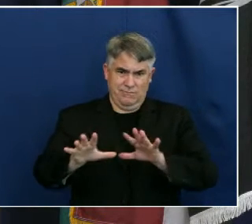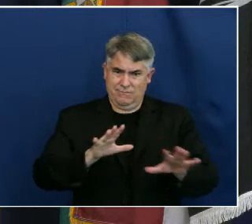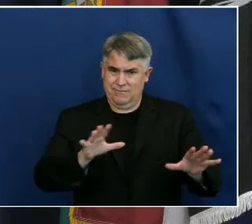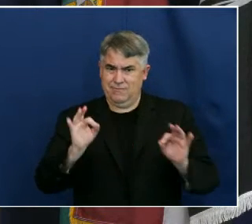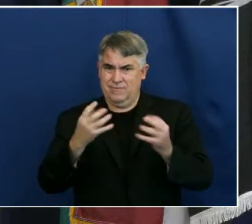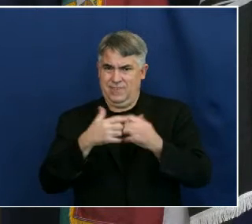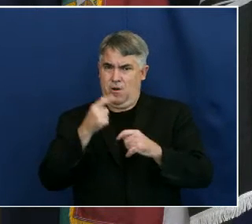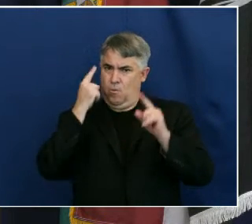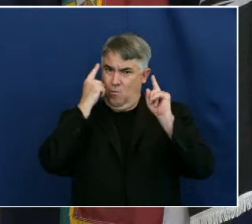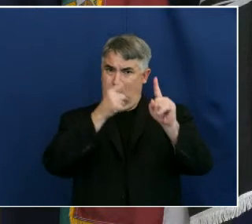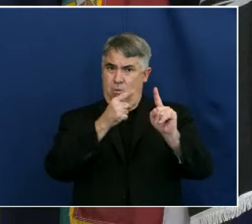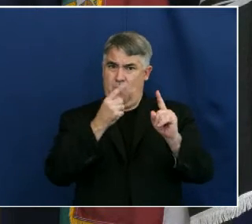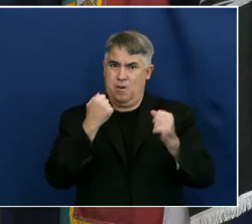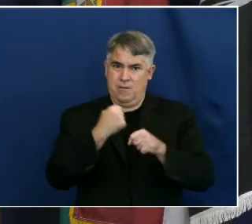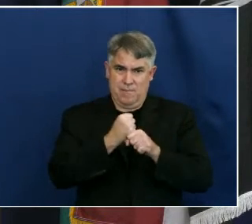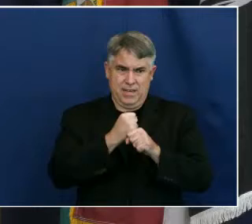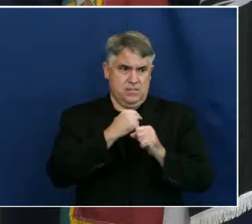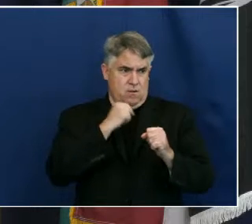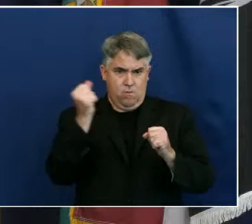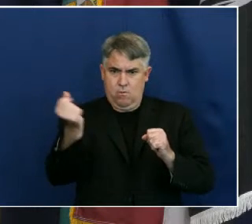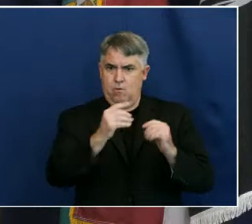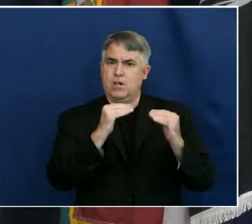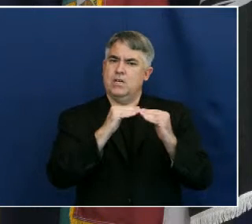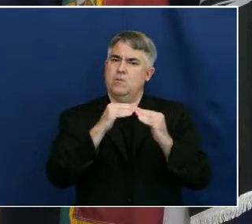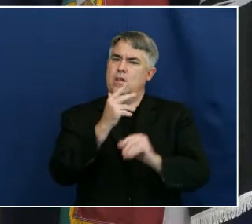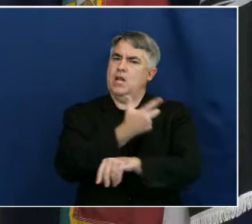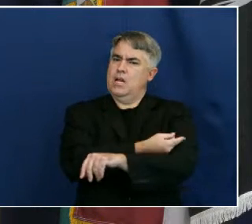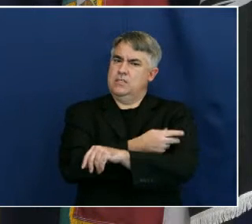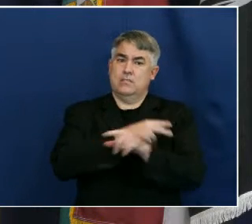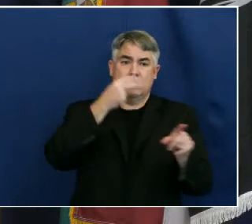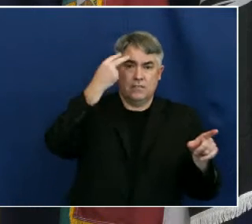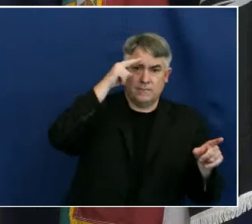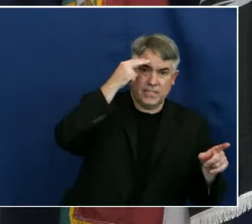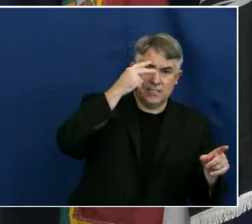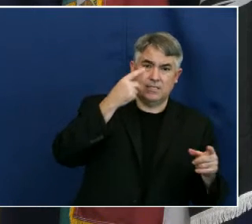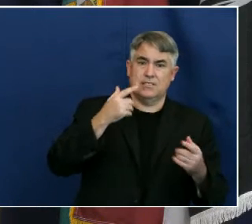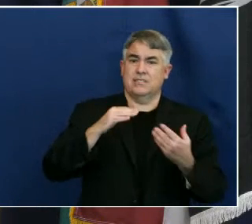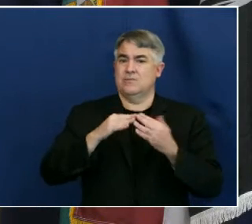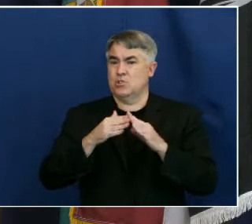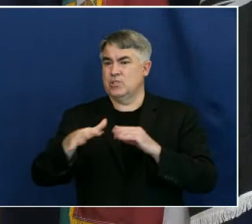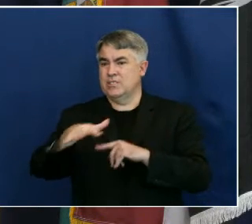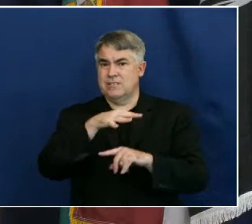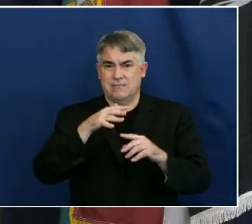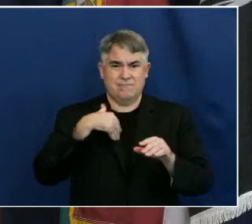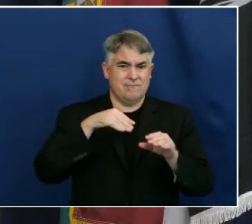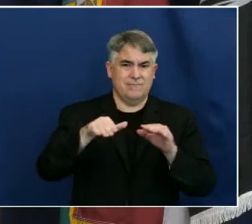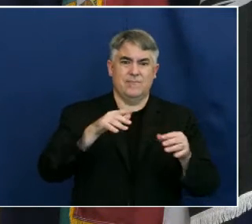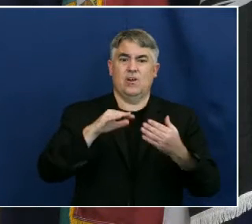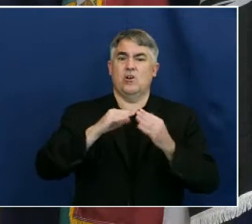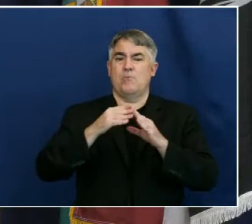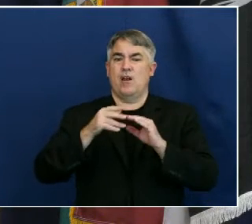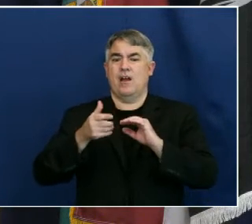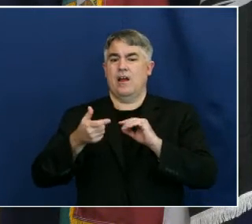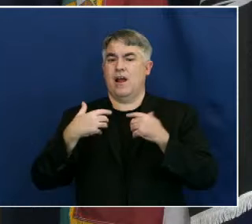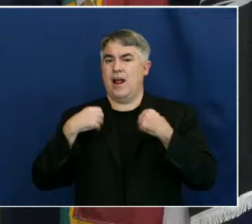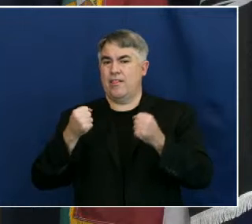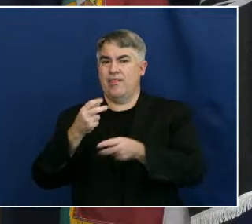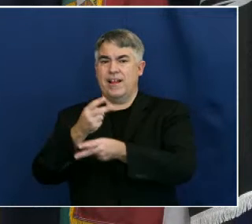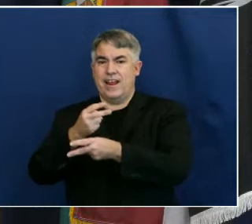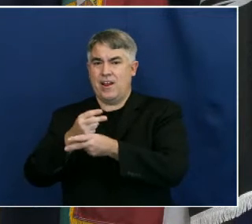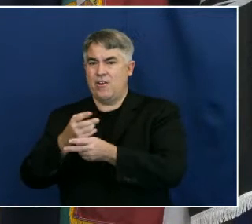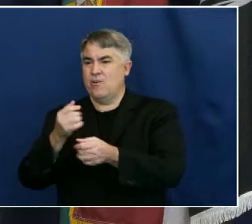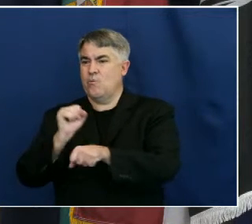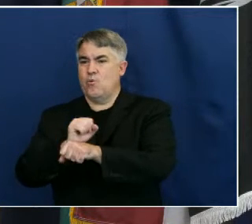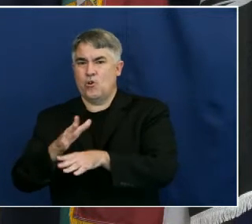and address those issues in the Latino community. Supervisor Vargas has outlined some of the things. We have community health workers who are out in the community with